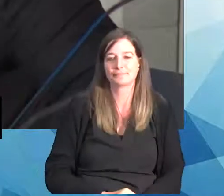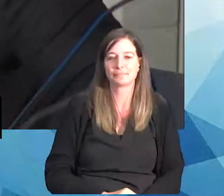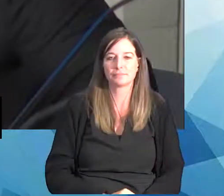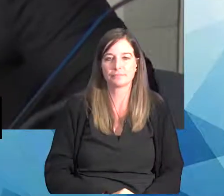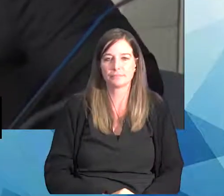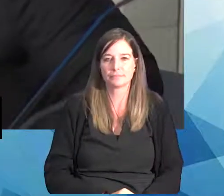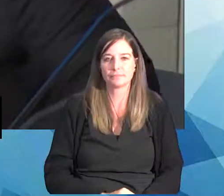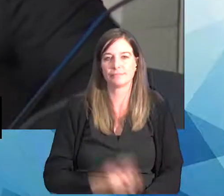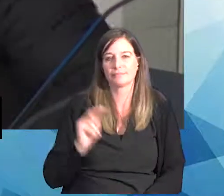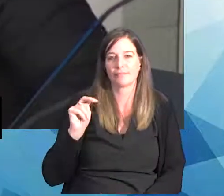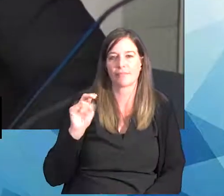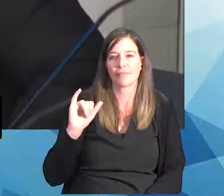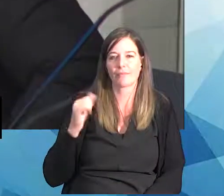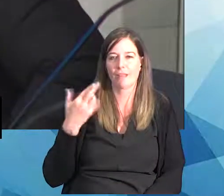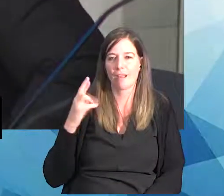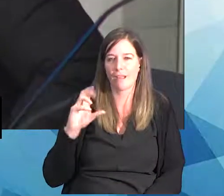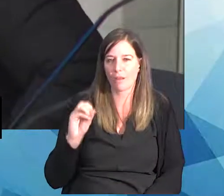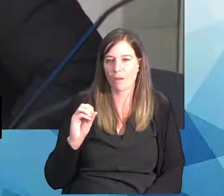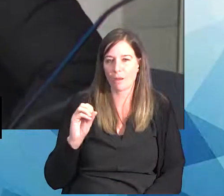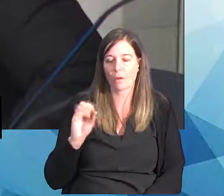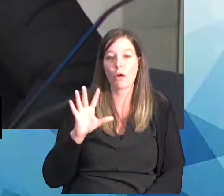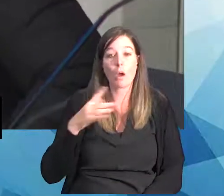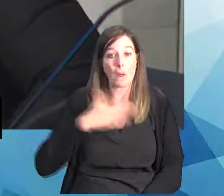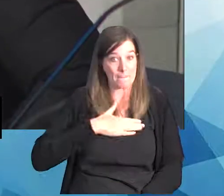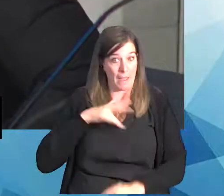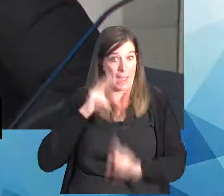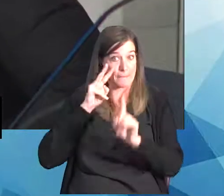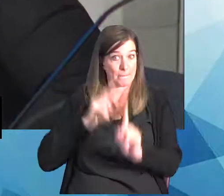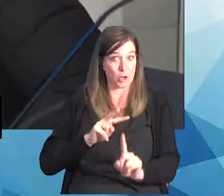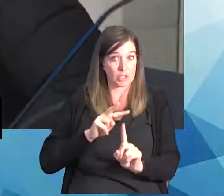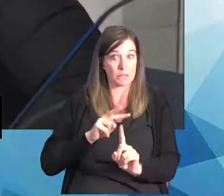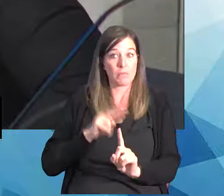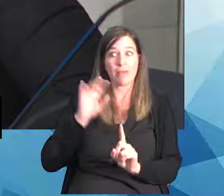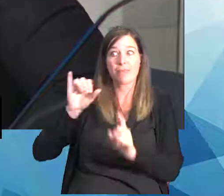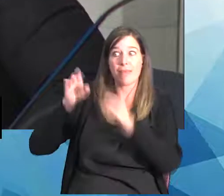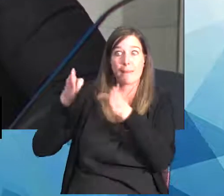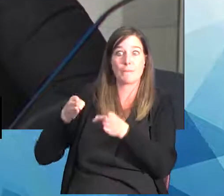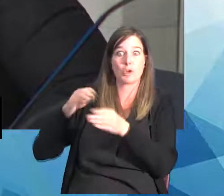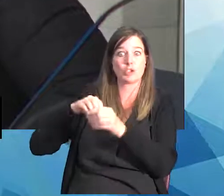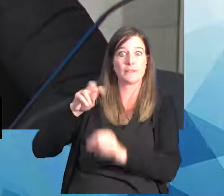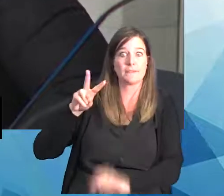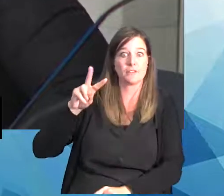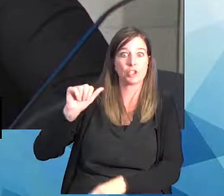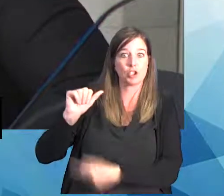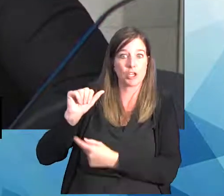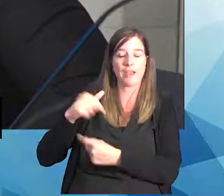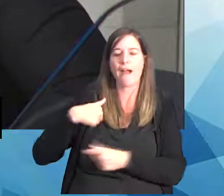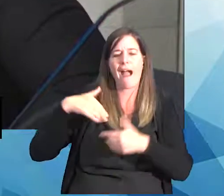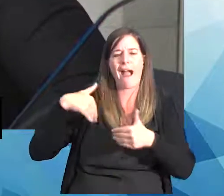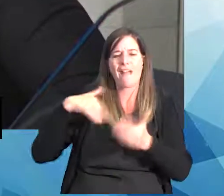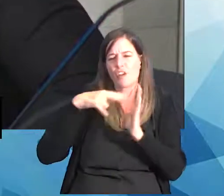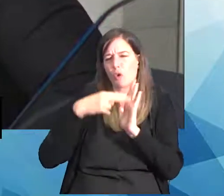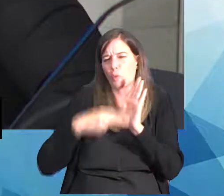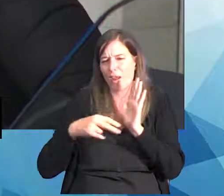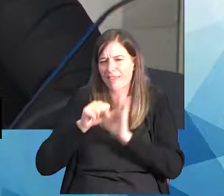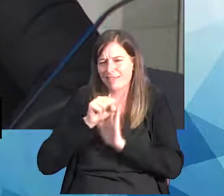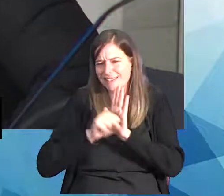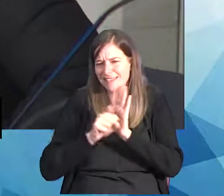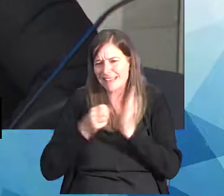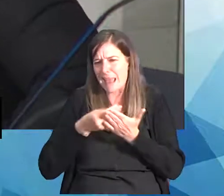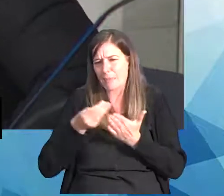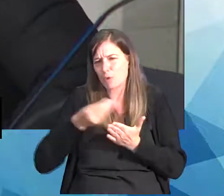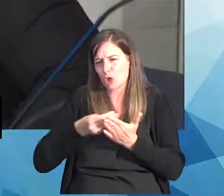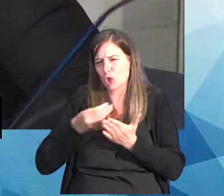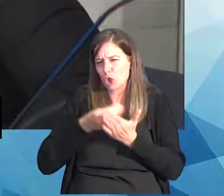terms of the person being in Virginia, I have not read the state procurement contract because it is very long